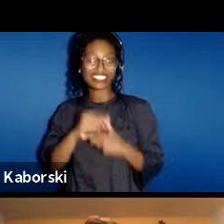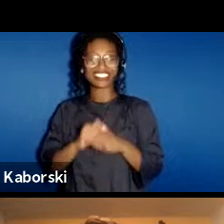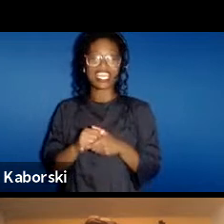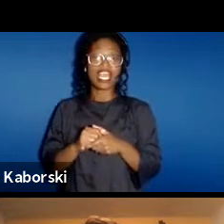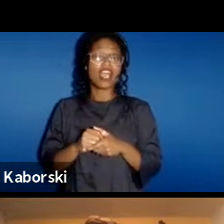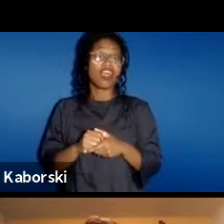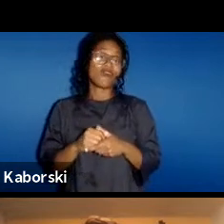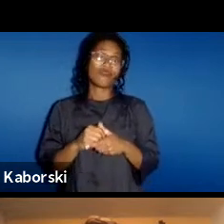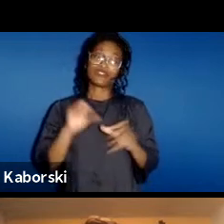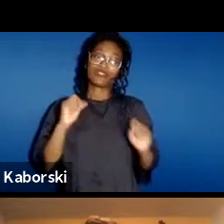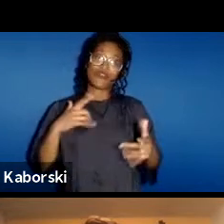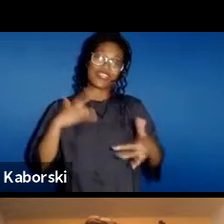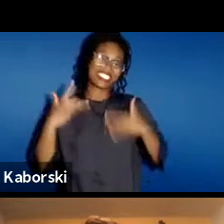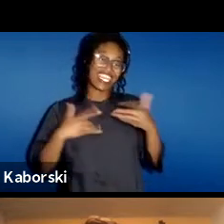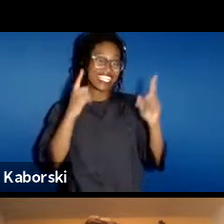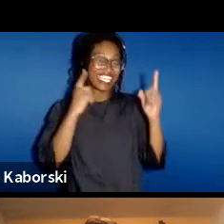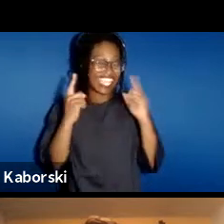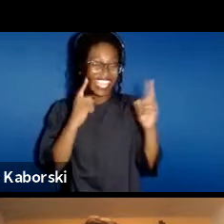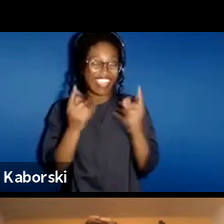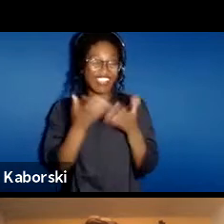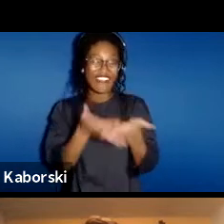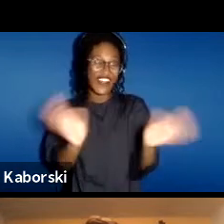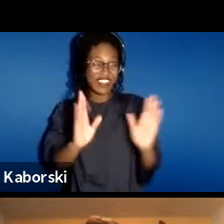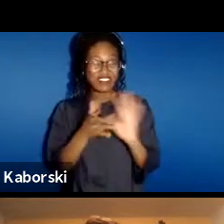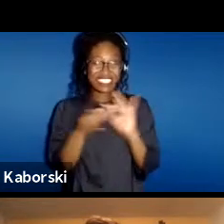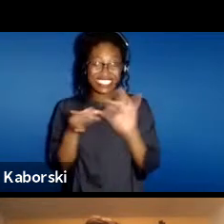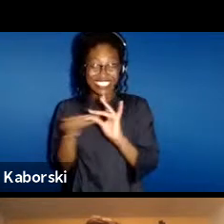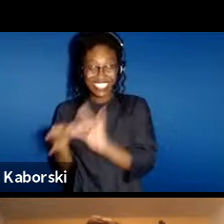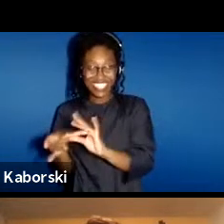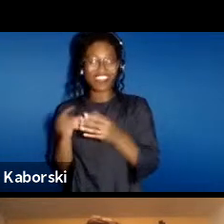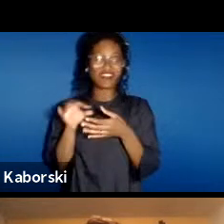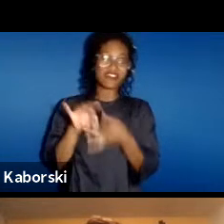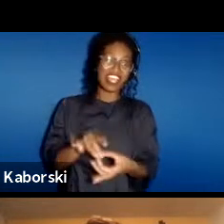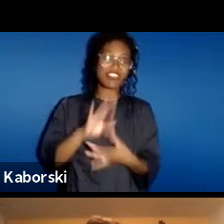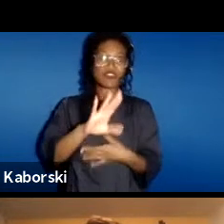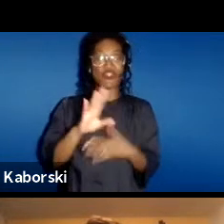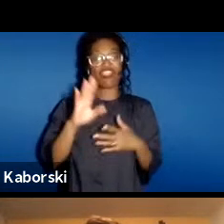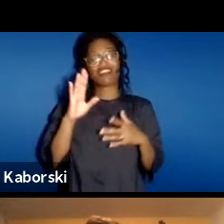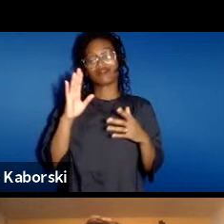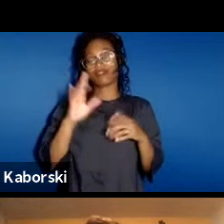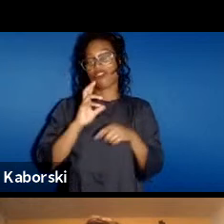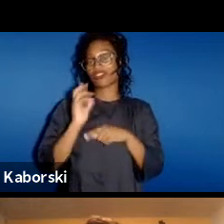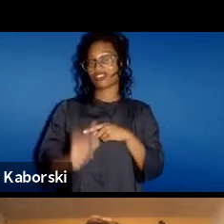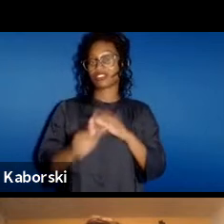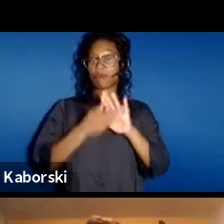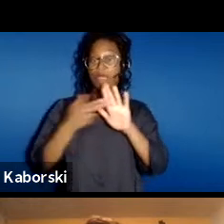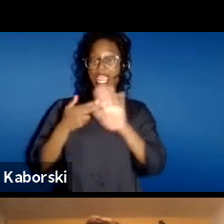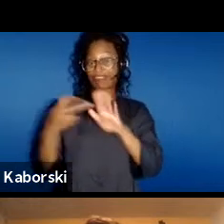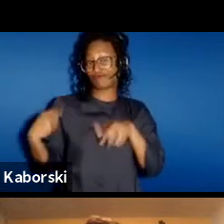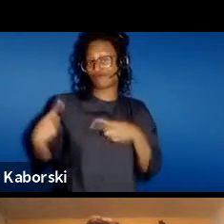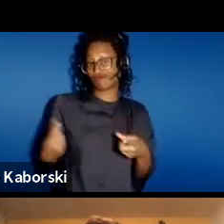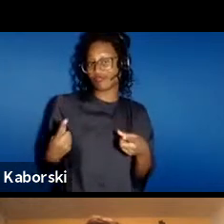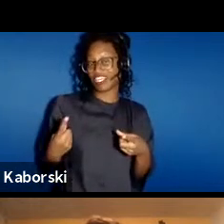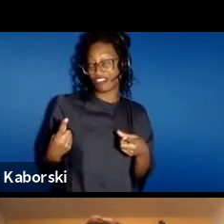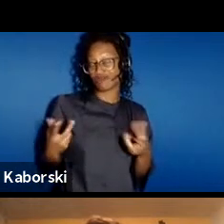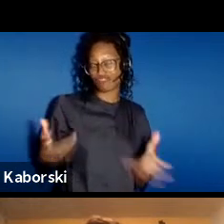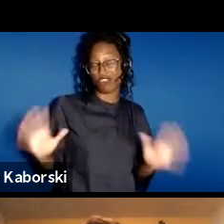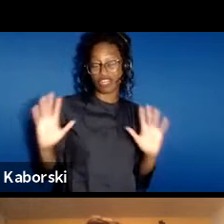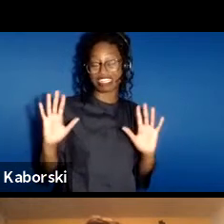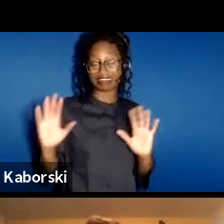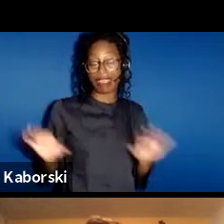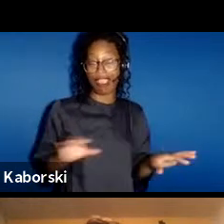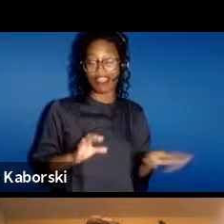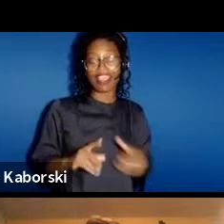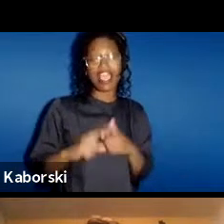Can't wait to hear what everybody on the panel is going to share in terms of some of the amazing branding that you all have done. And I just wanted to give a shout